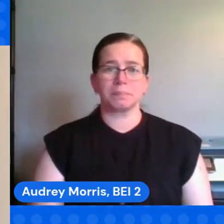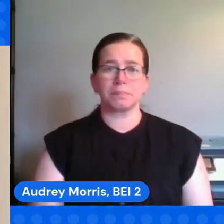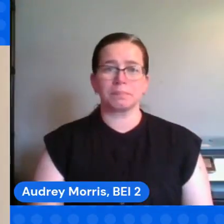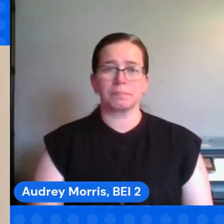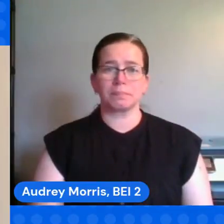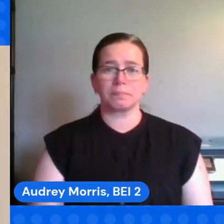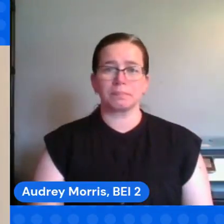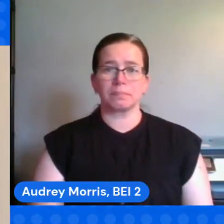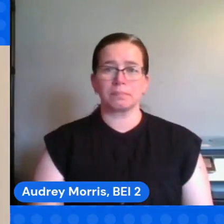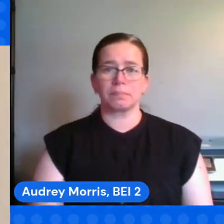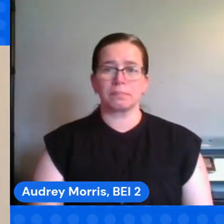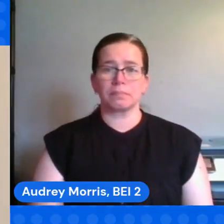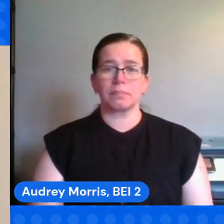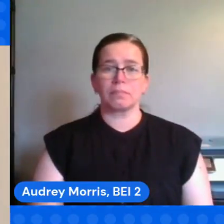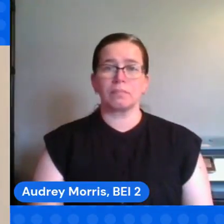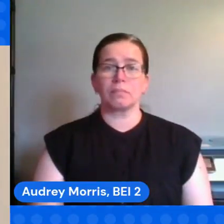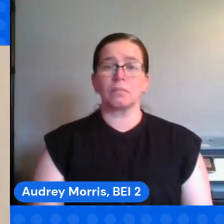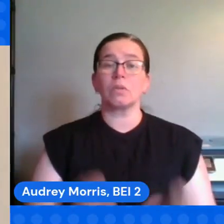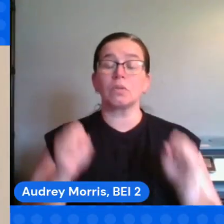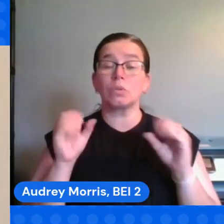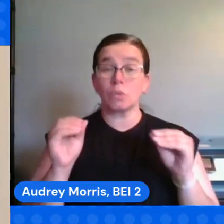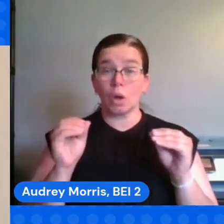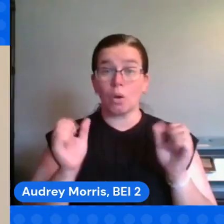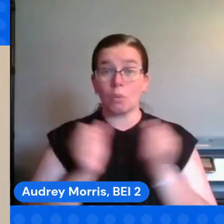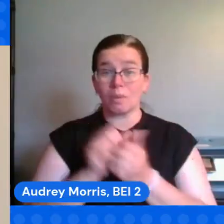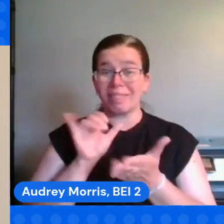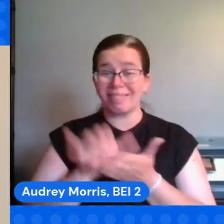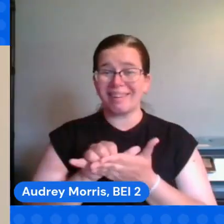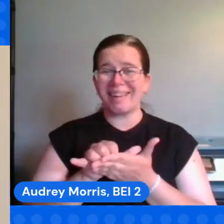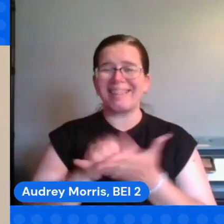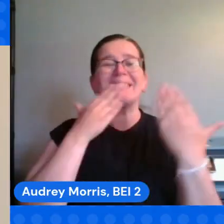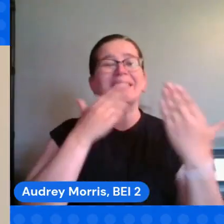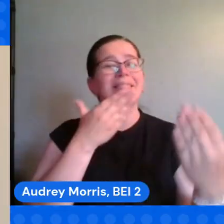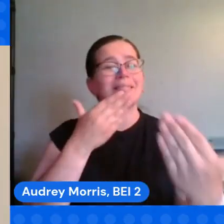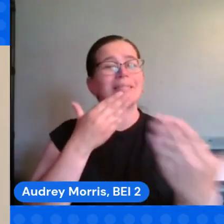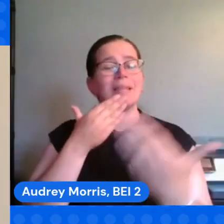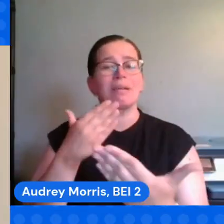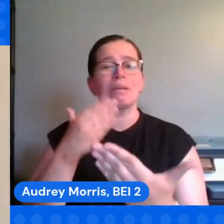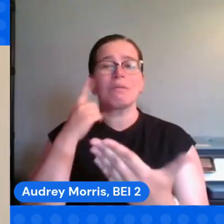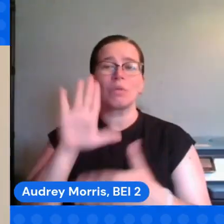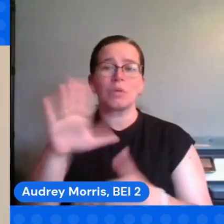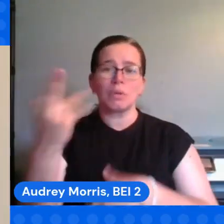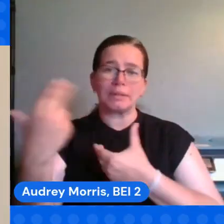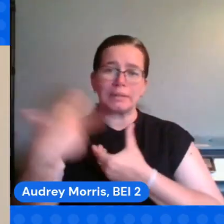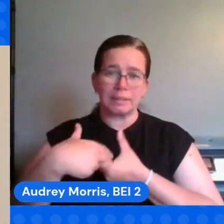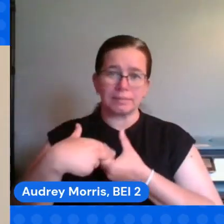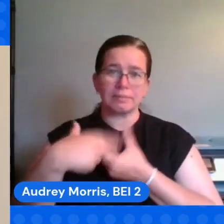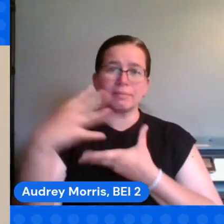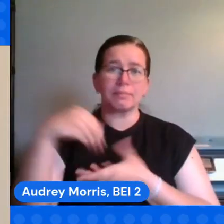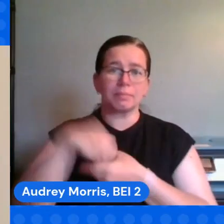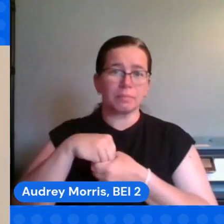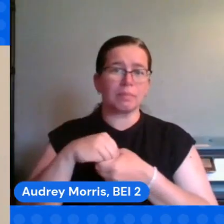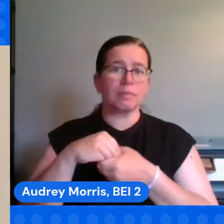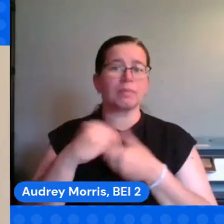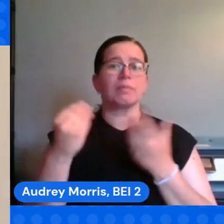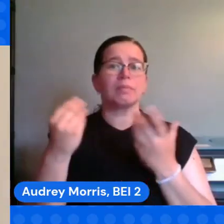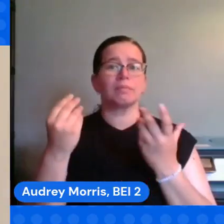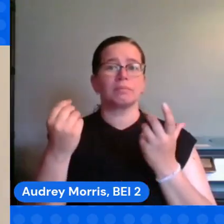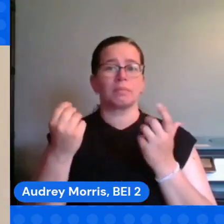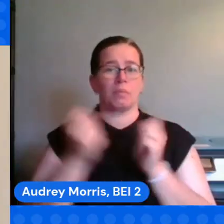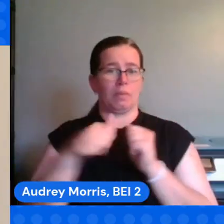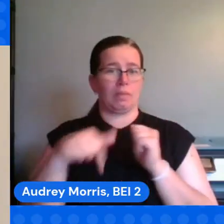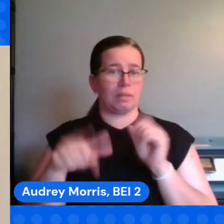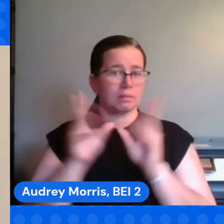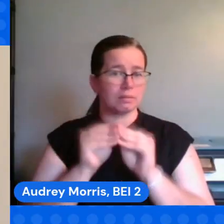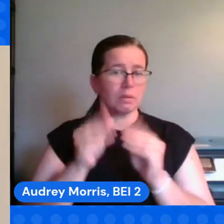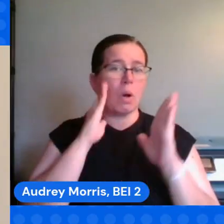All right. And so, with that, thank everyone for your attendance and participation and engagement. I hope that you found it